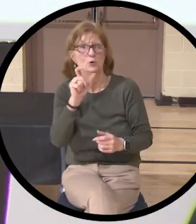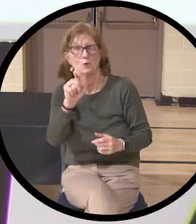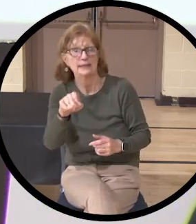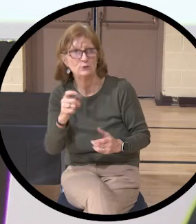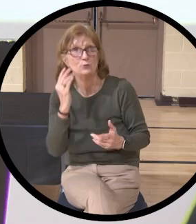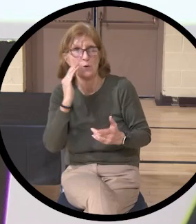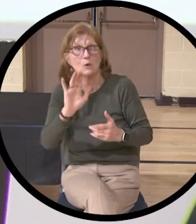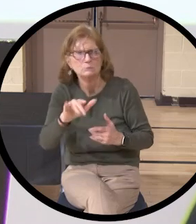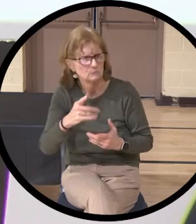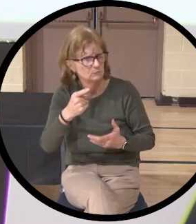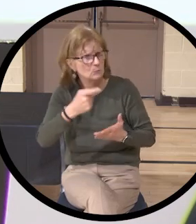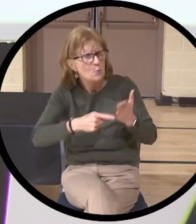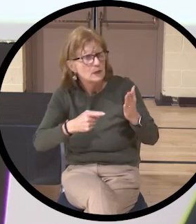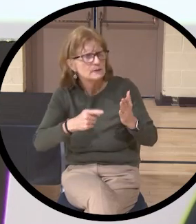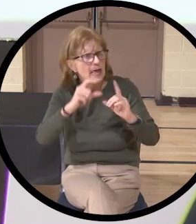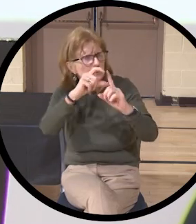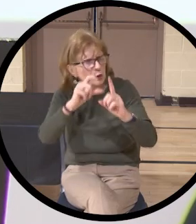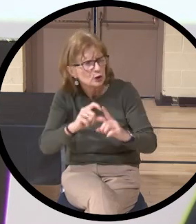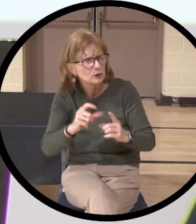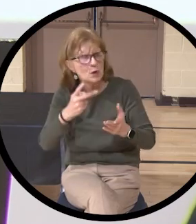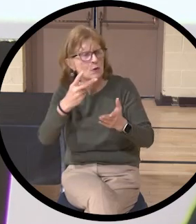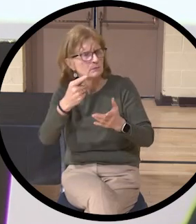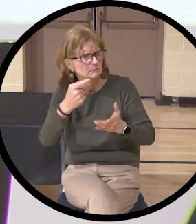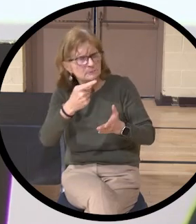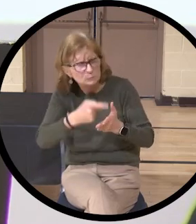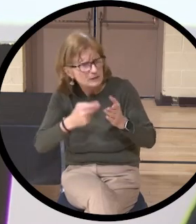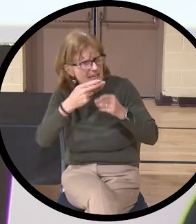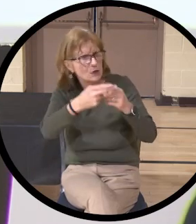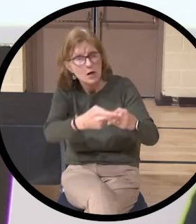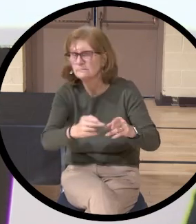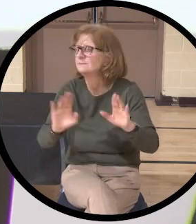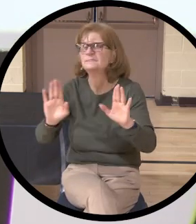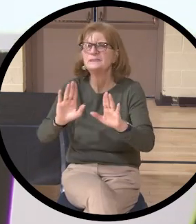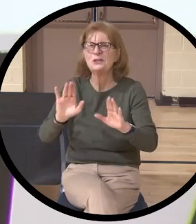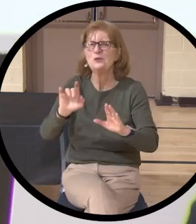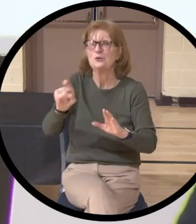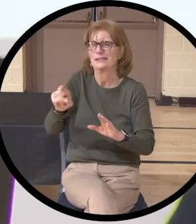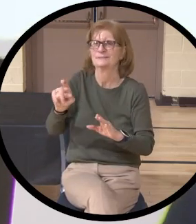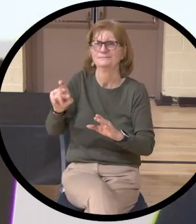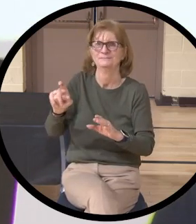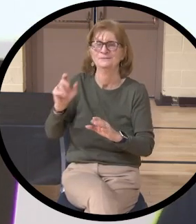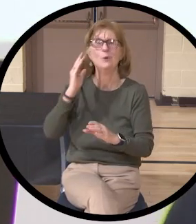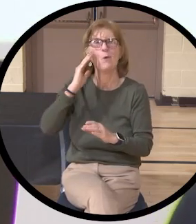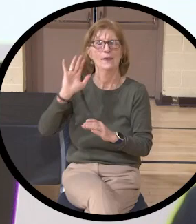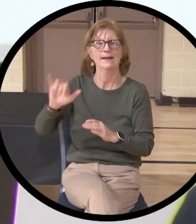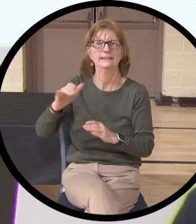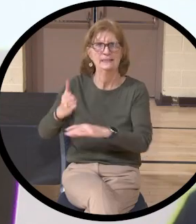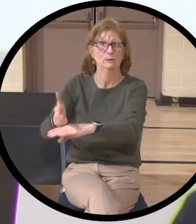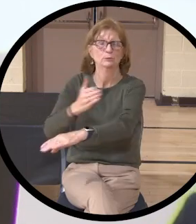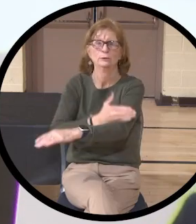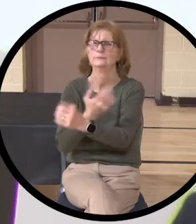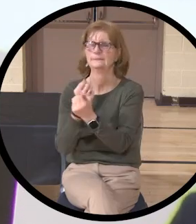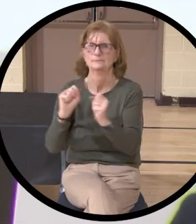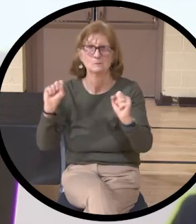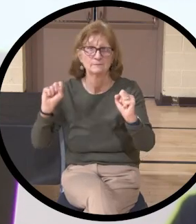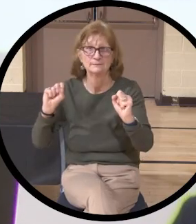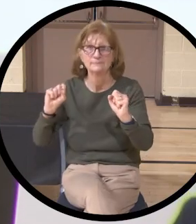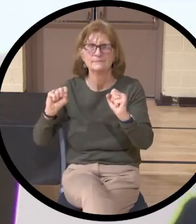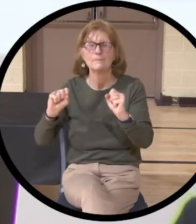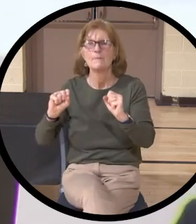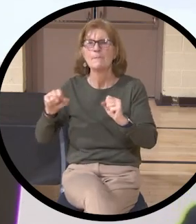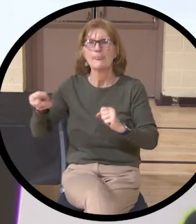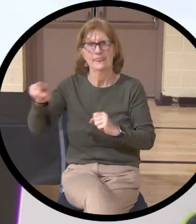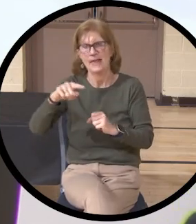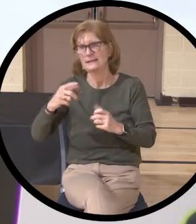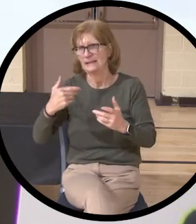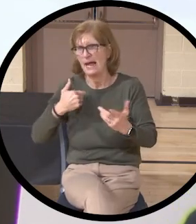called for it to improve safety for everyone around you. So I think that when we look at, these are all very strictly defined